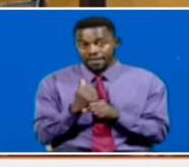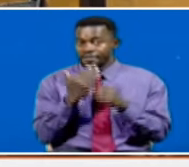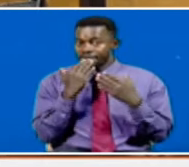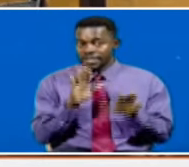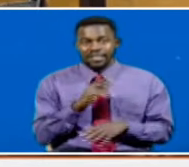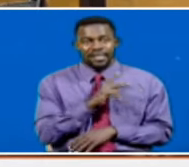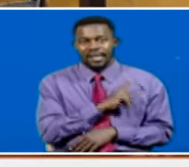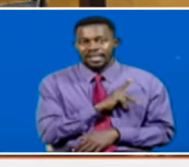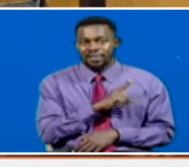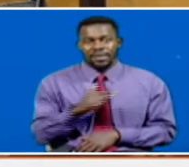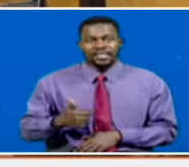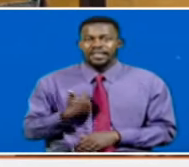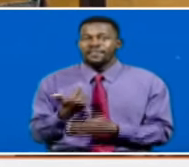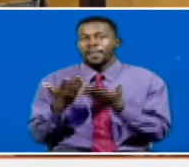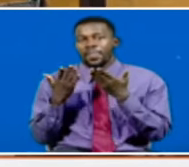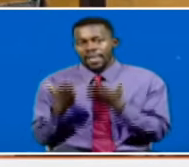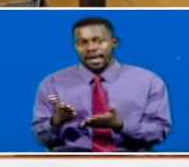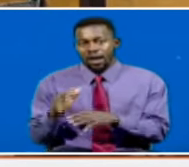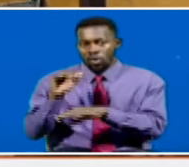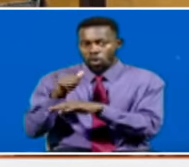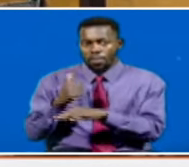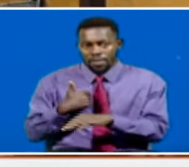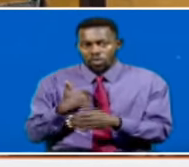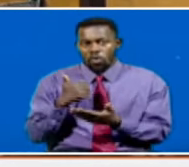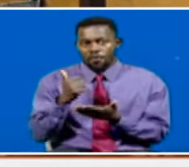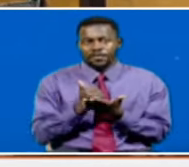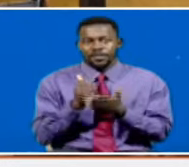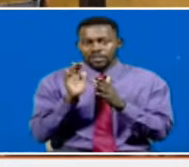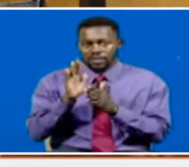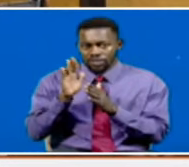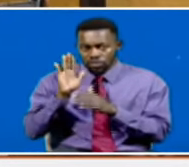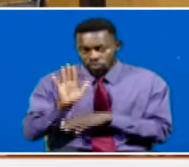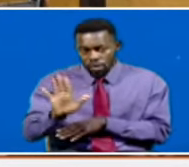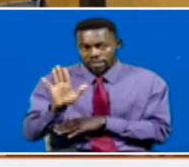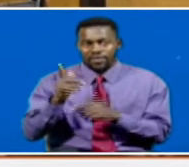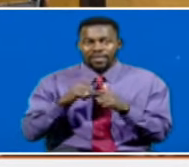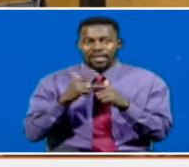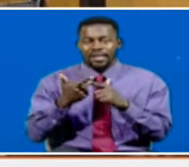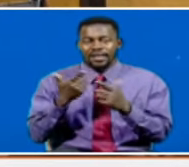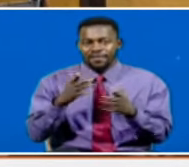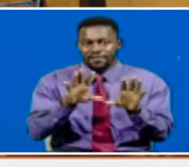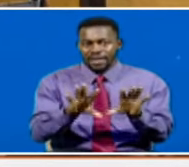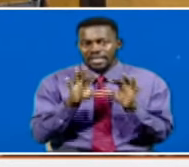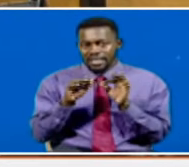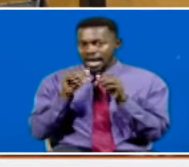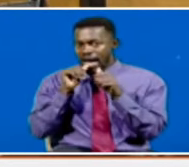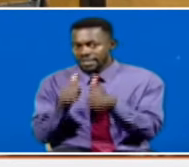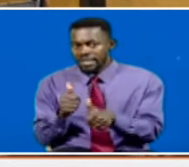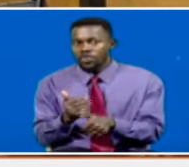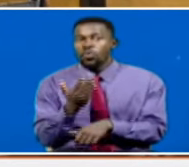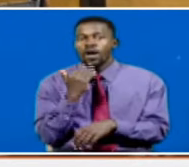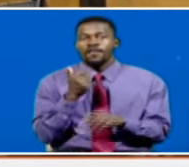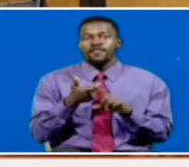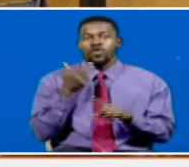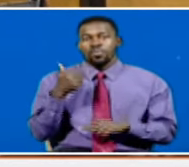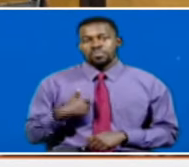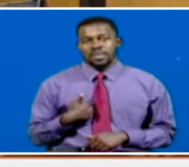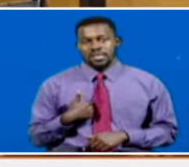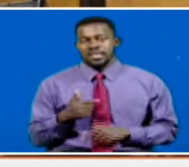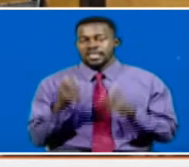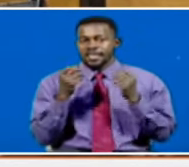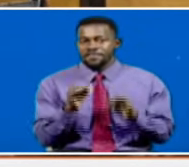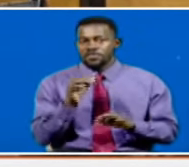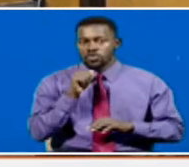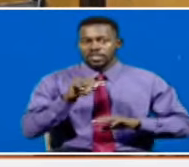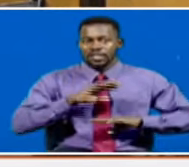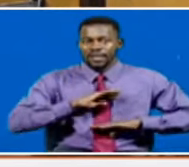kindly, I'm available. Call me into your offices. Get the answers that you want from my end. If you're not